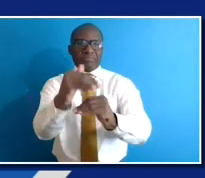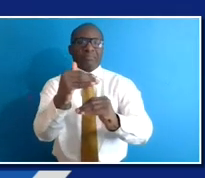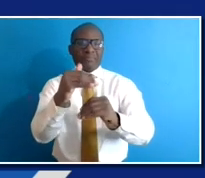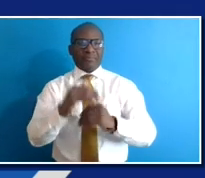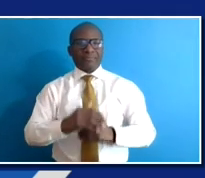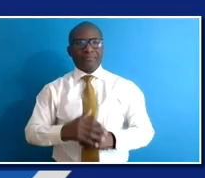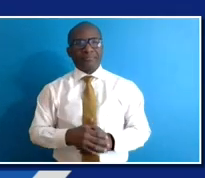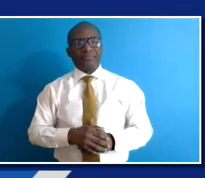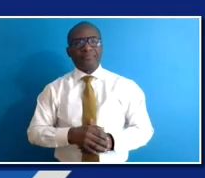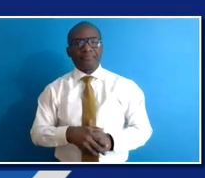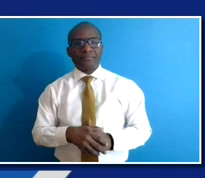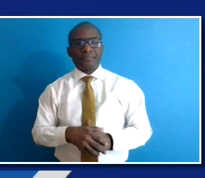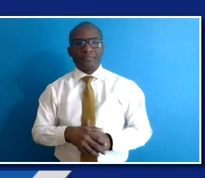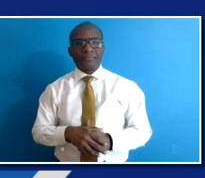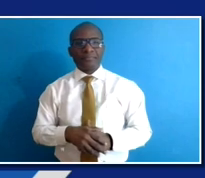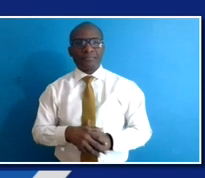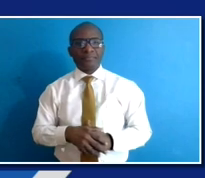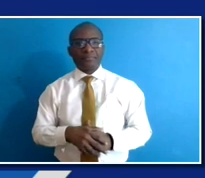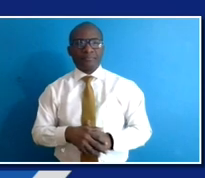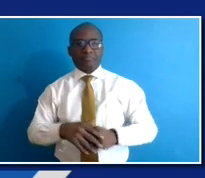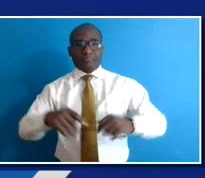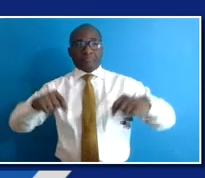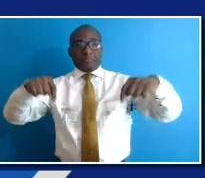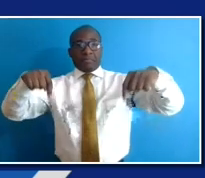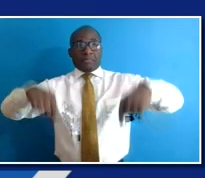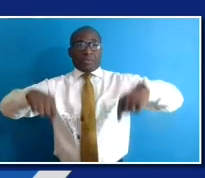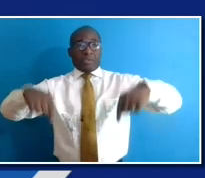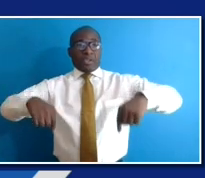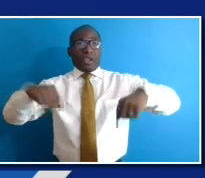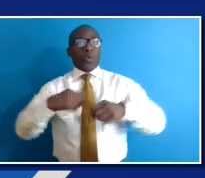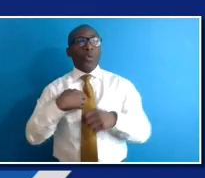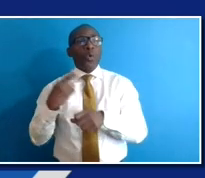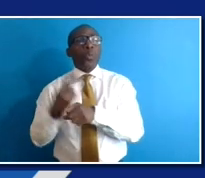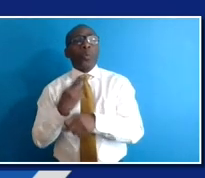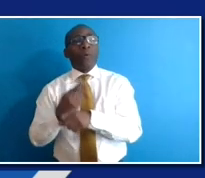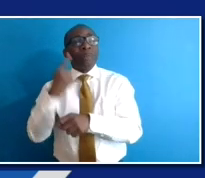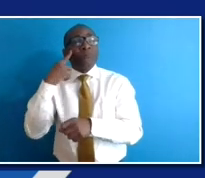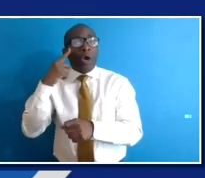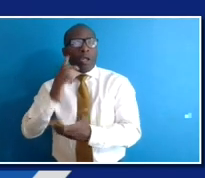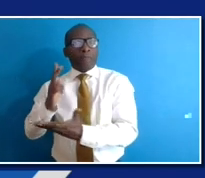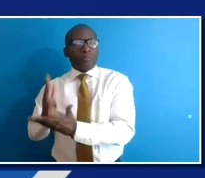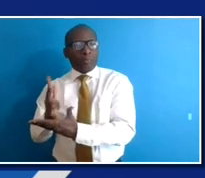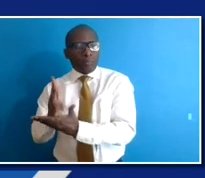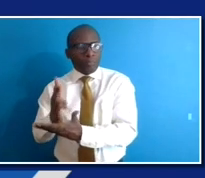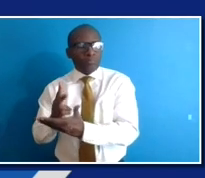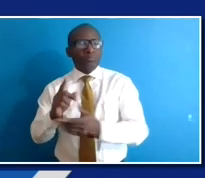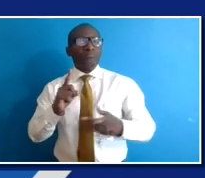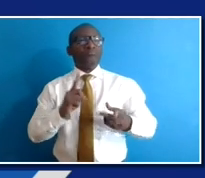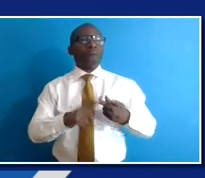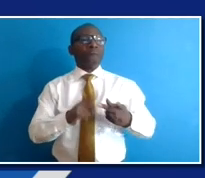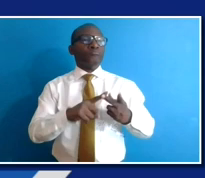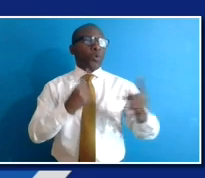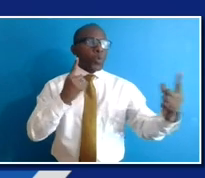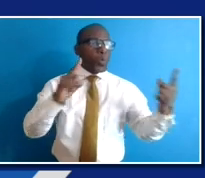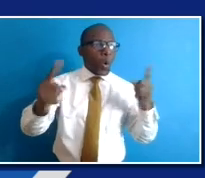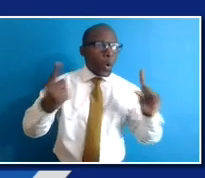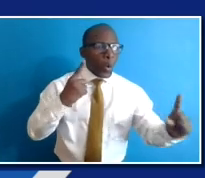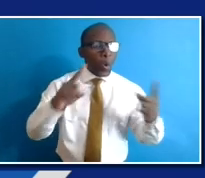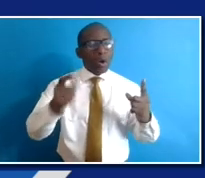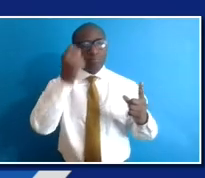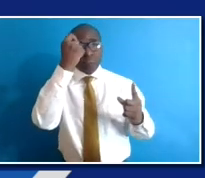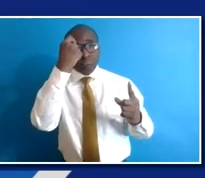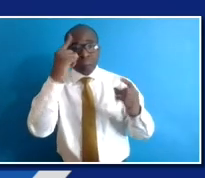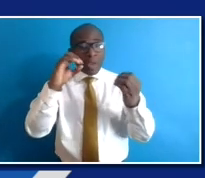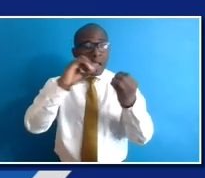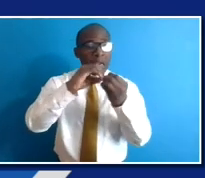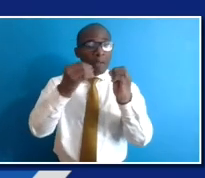ring for parking where necessary. And it's a great place to walk around. There is sort of a way you do this sort of in a particular counterclockwise